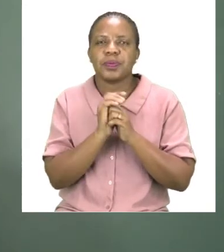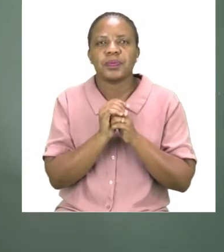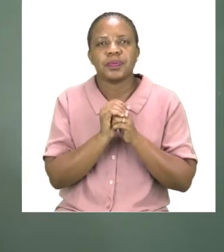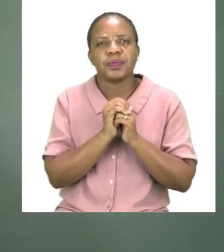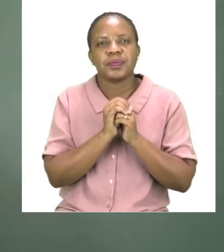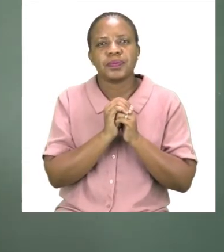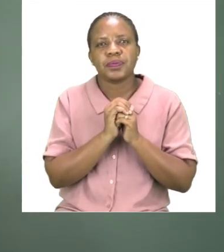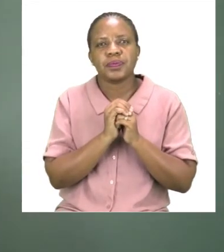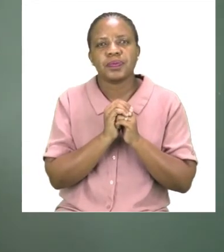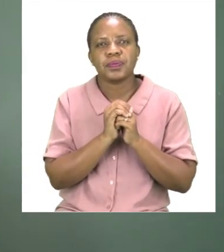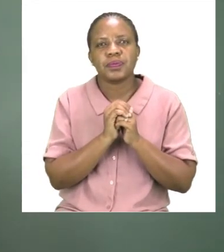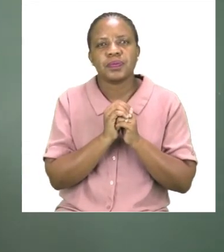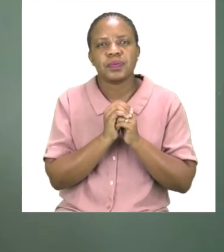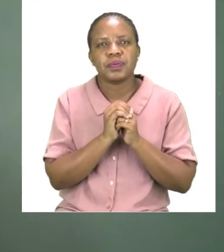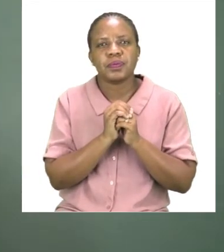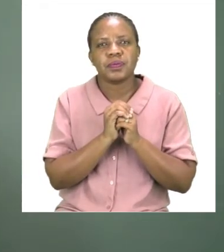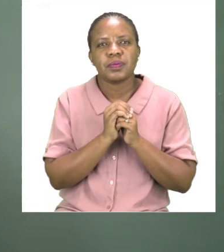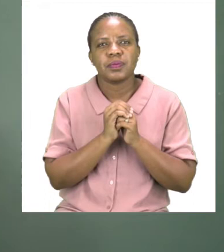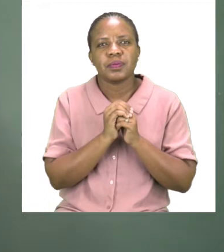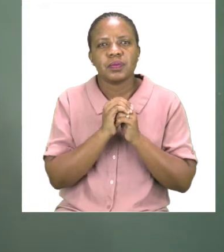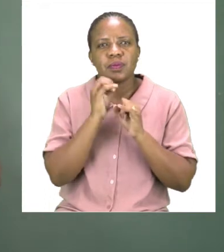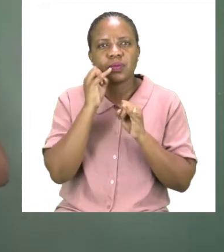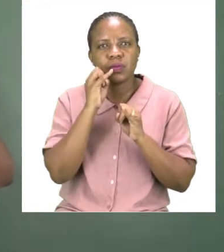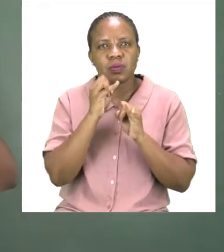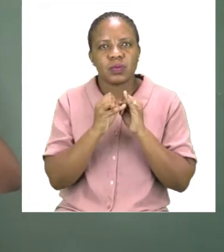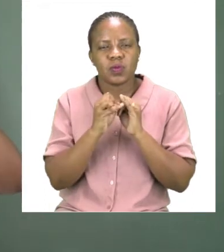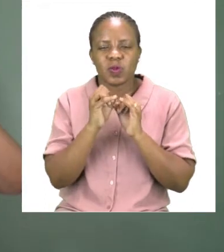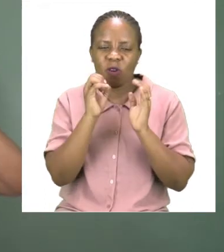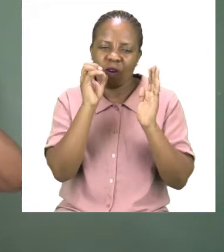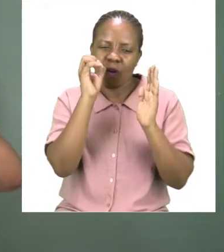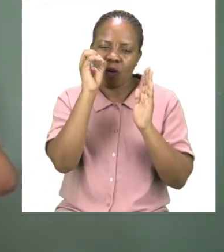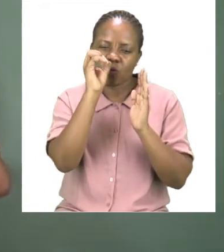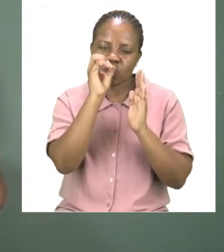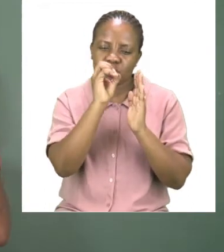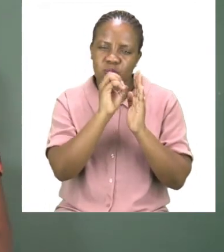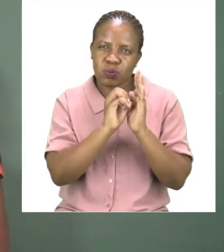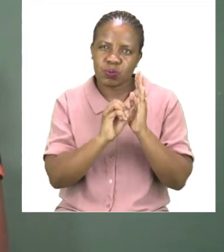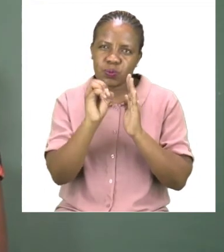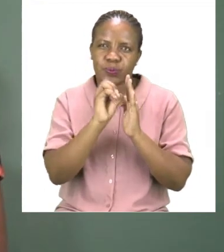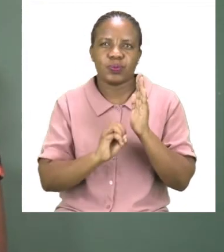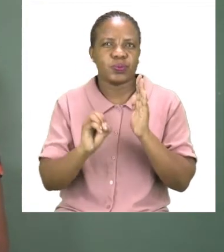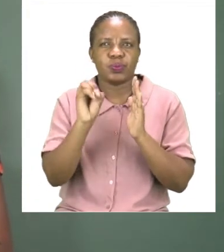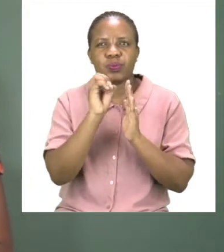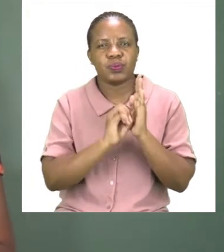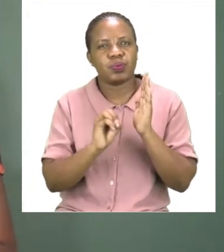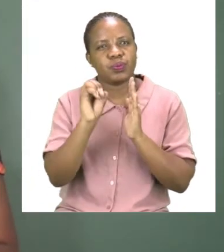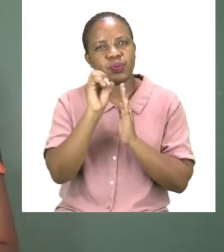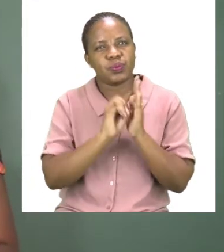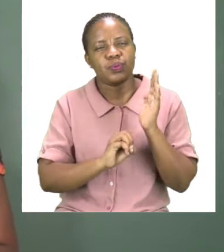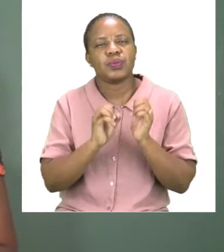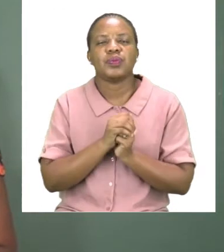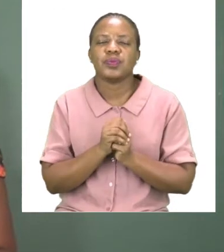And then the last one. And and girls doesn't even need a line. The water is gone. So we